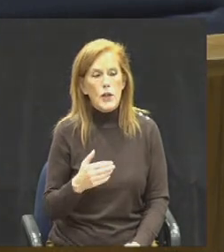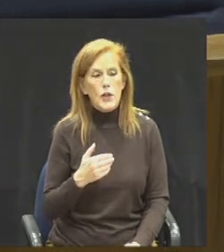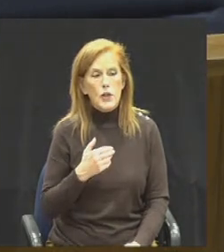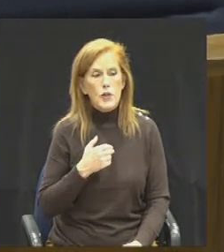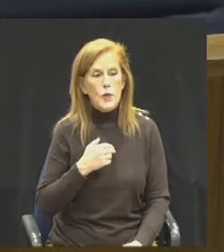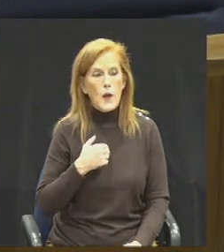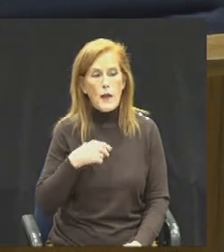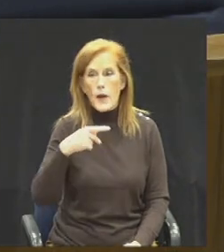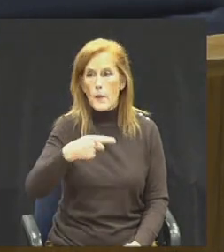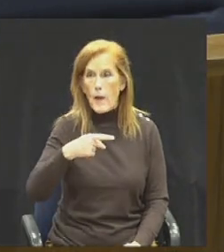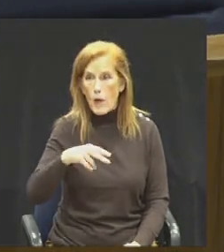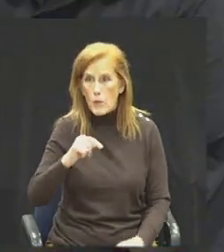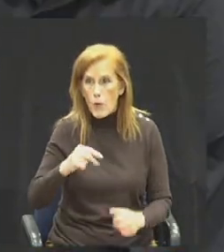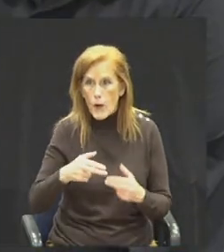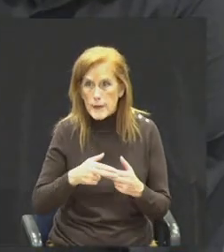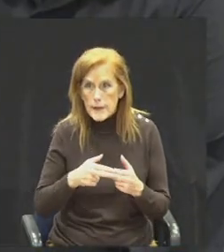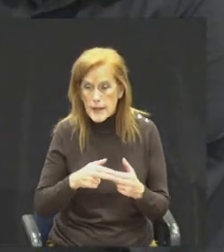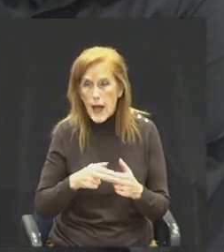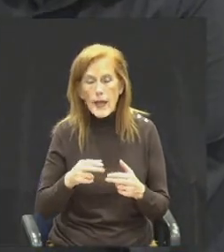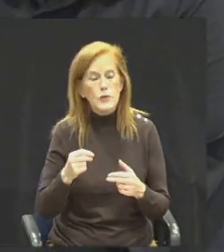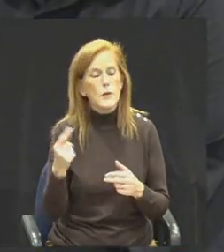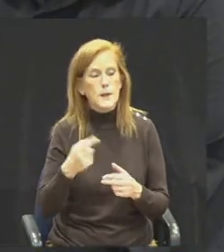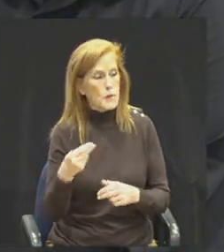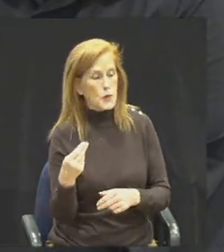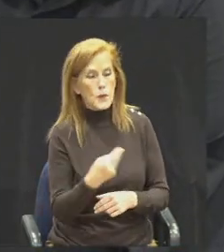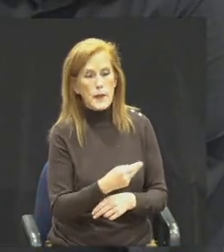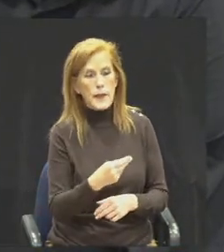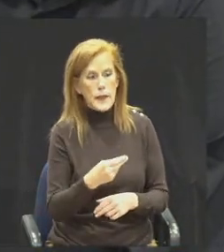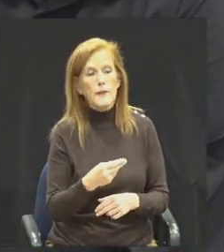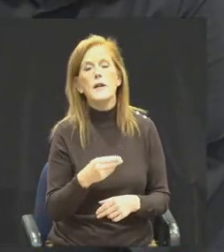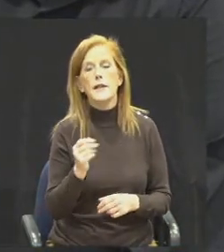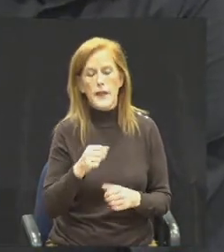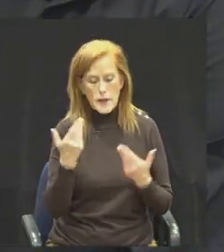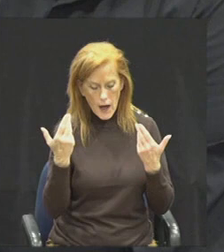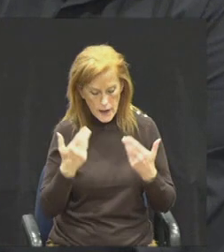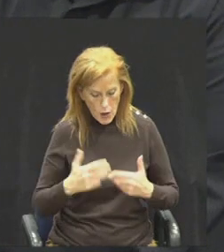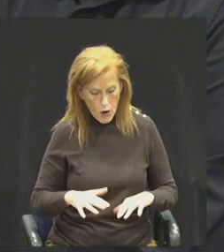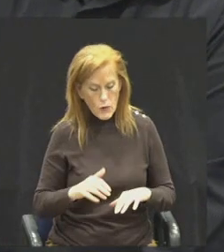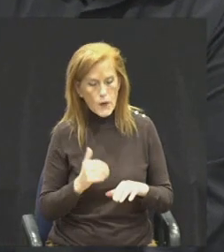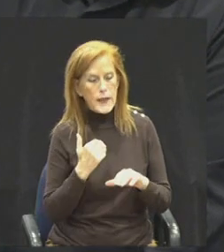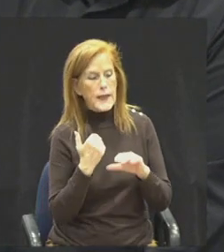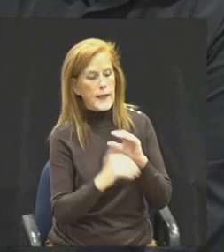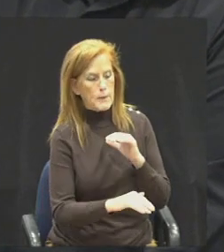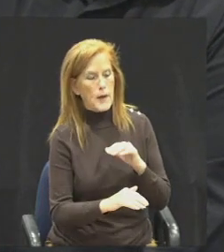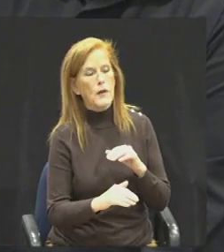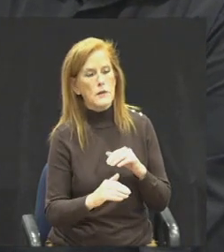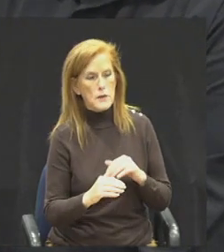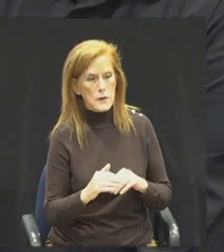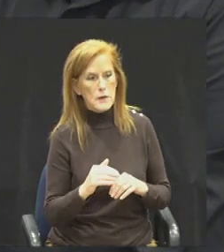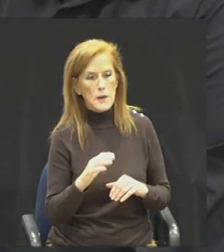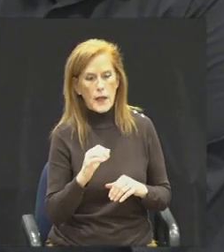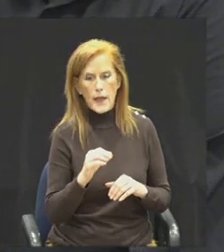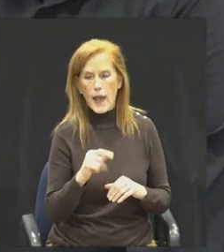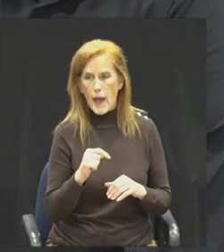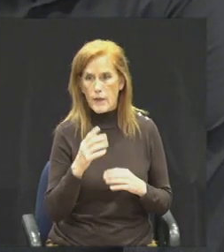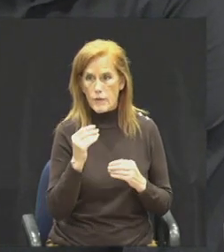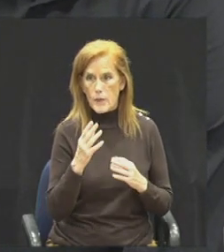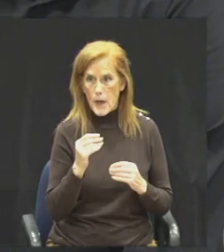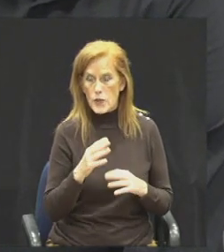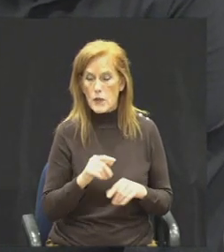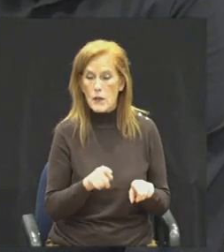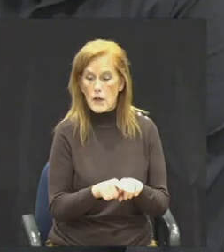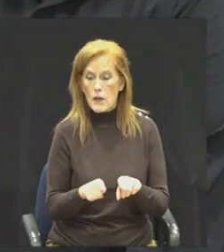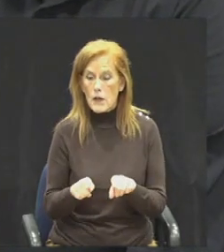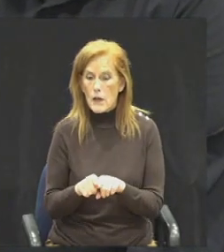slides or something to Kat? Oh, yeah. We can get it. Yeah, I actually emailed her the presentation, so she can feel free to share that. Okay. And